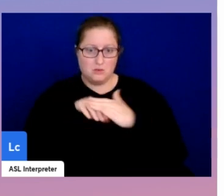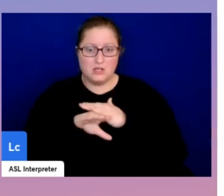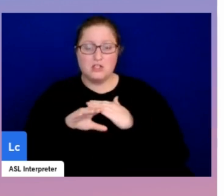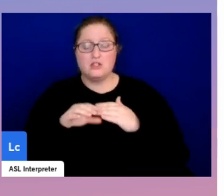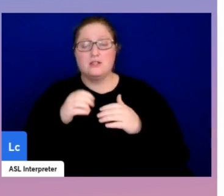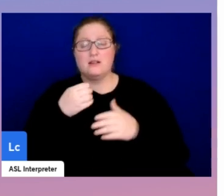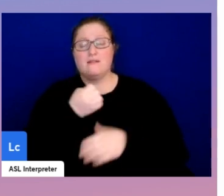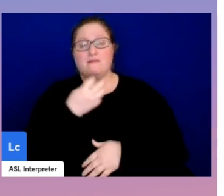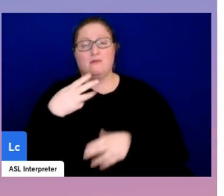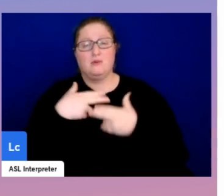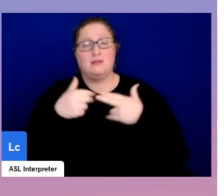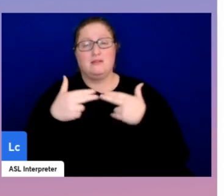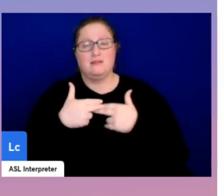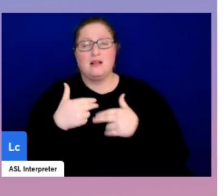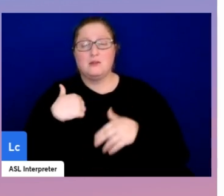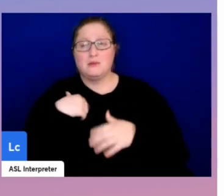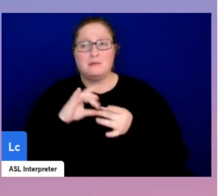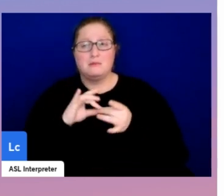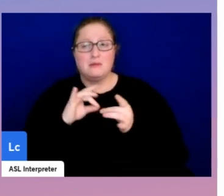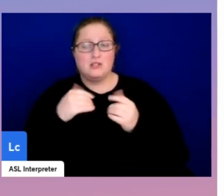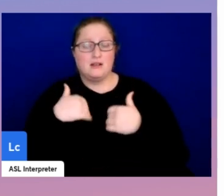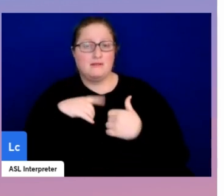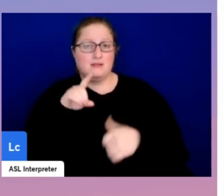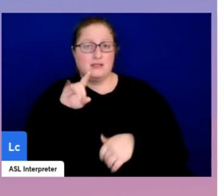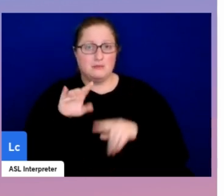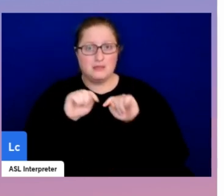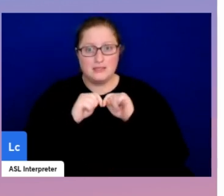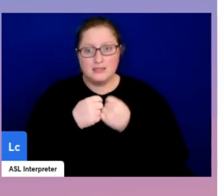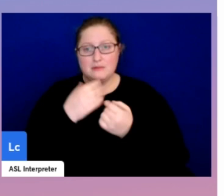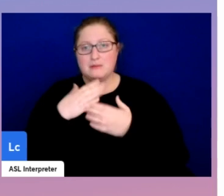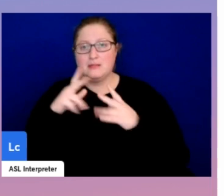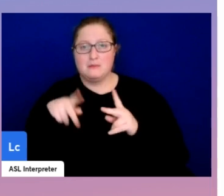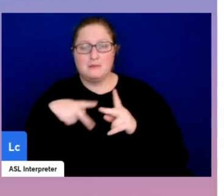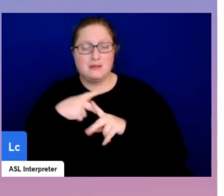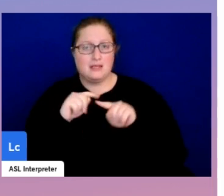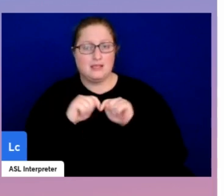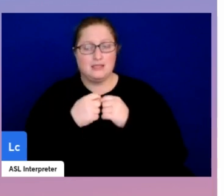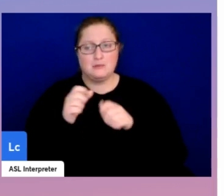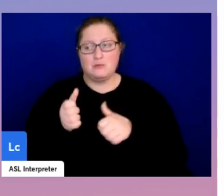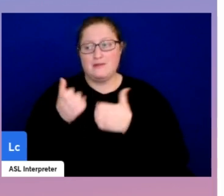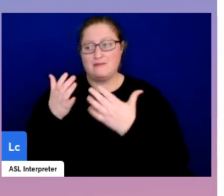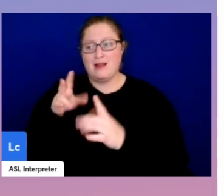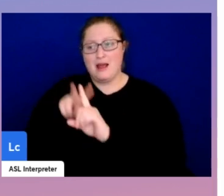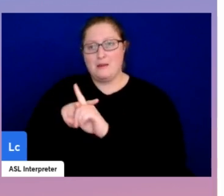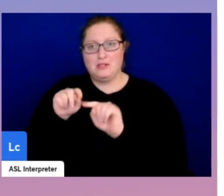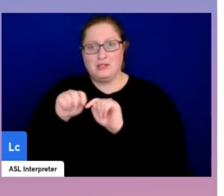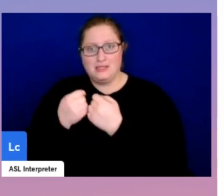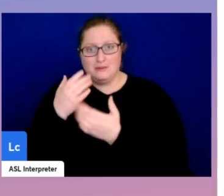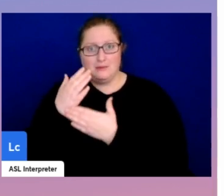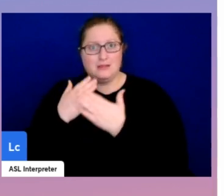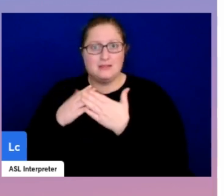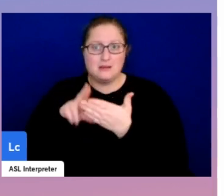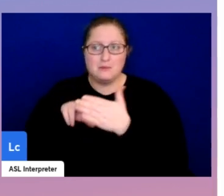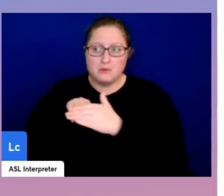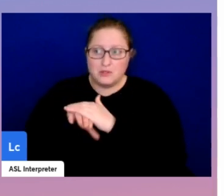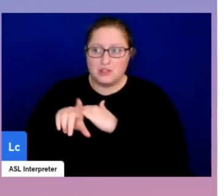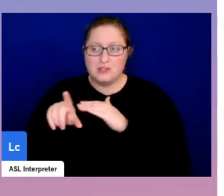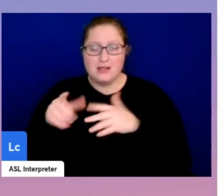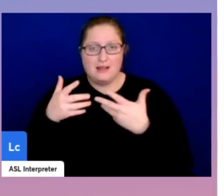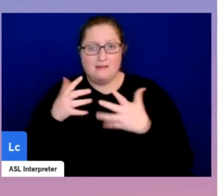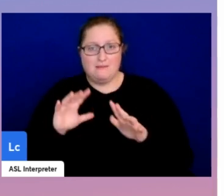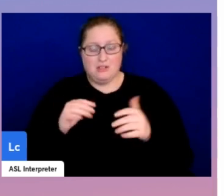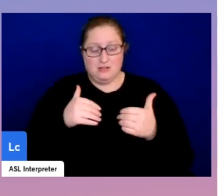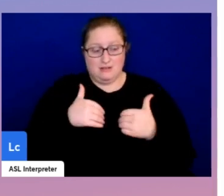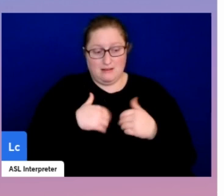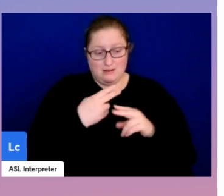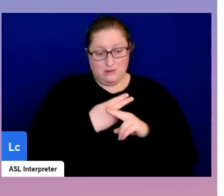talked about having this database team or some team giving the application team credentials that they've provisioned, and we pass that